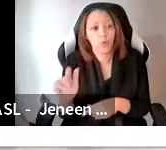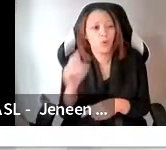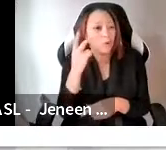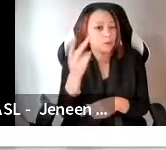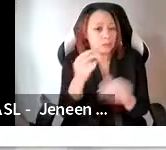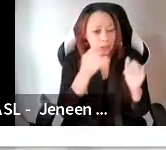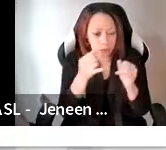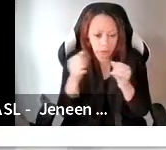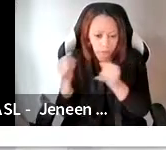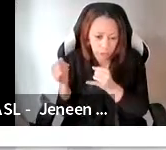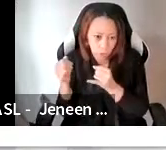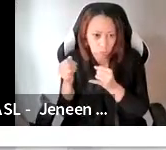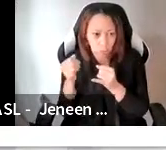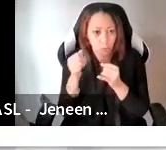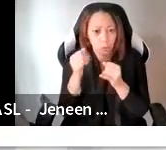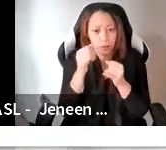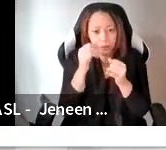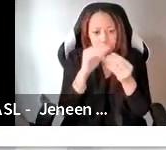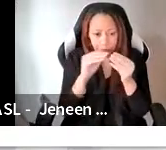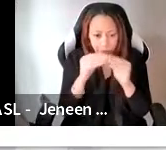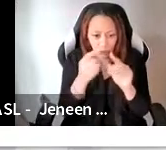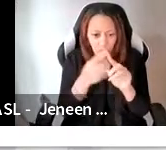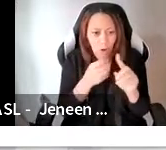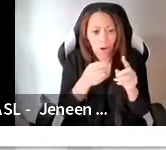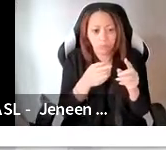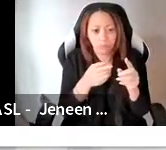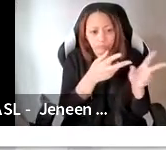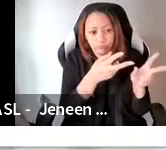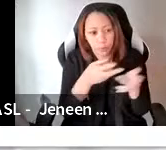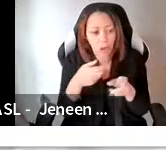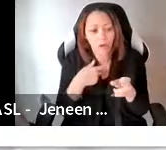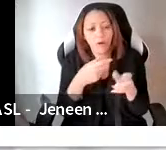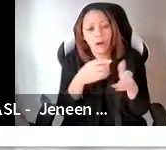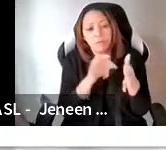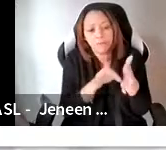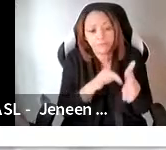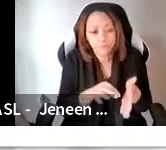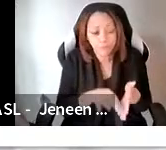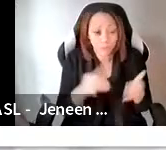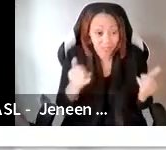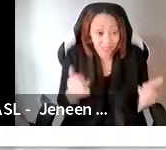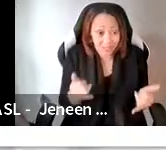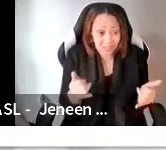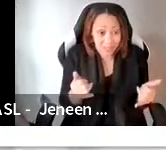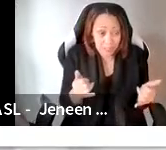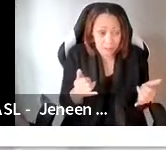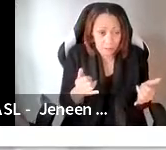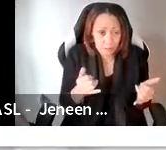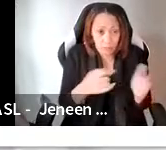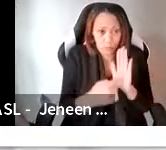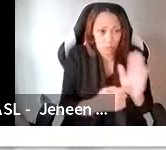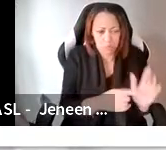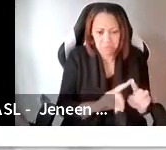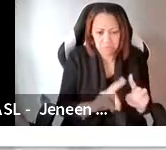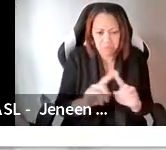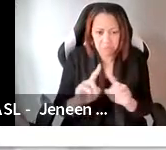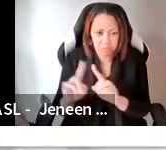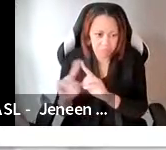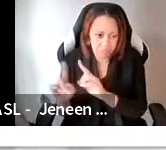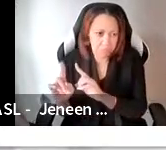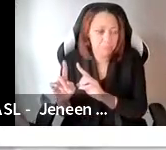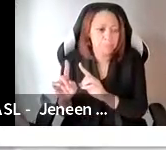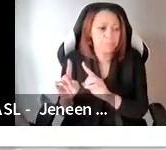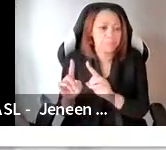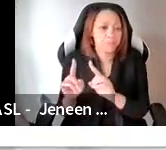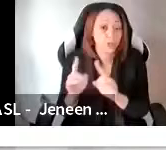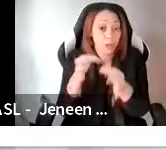individual data points pulled from the census, for example, this index combines a number of indicators. It's important to